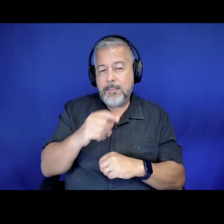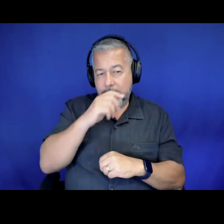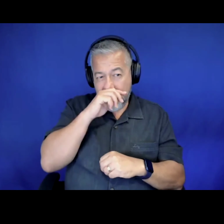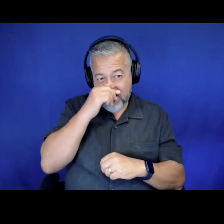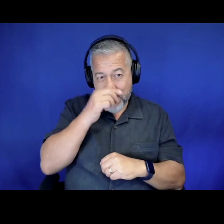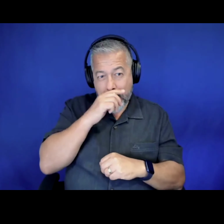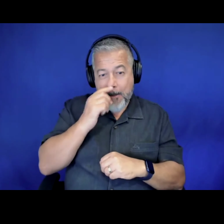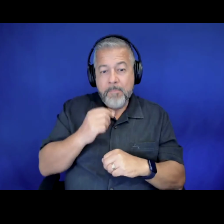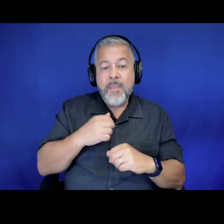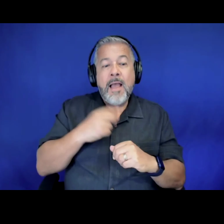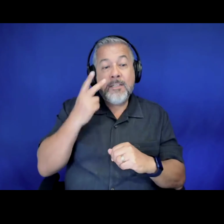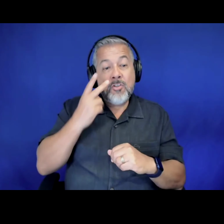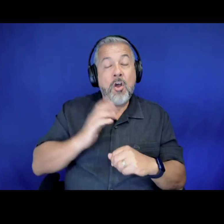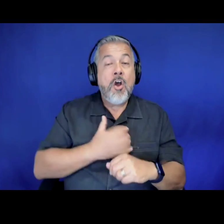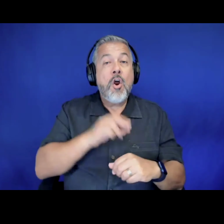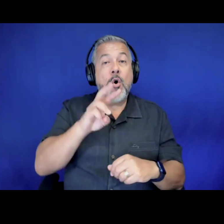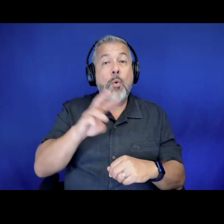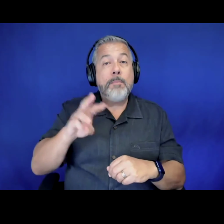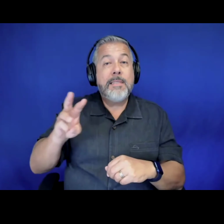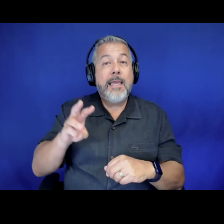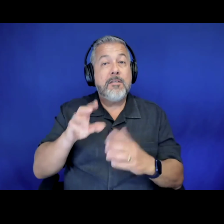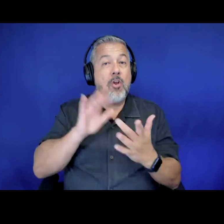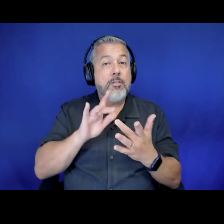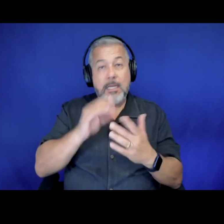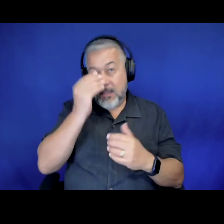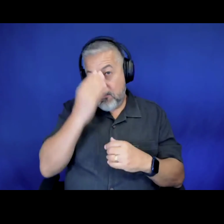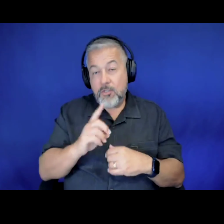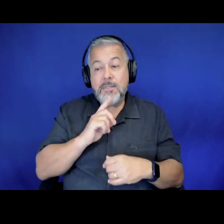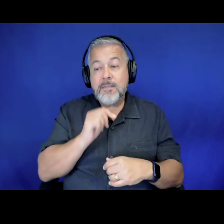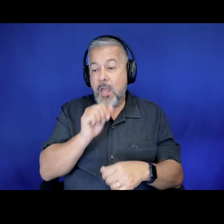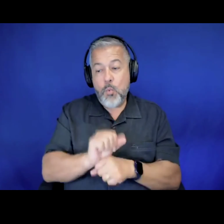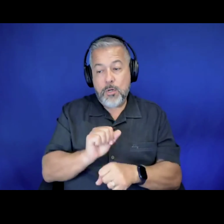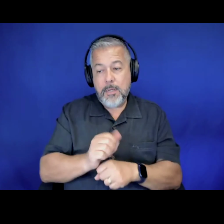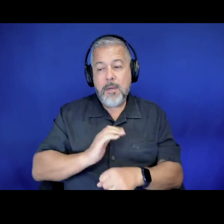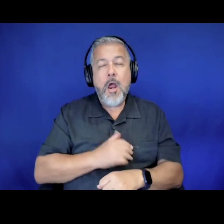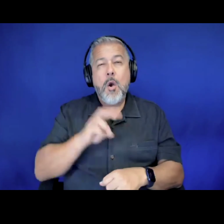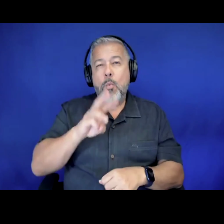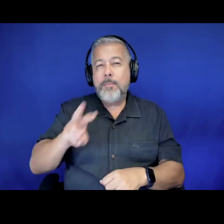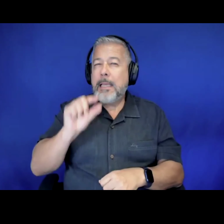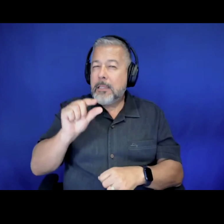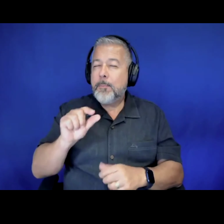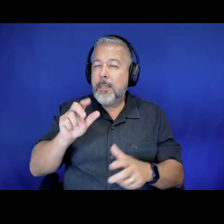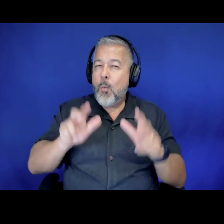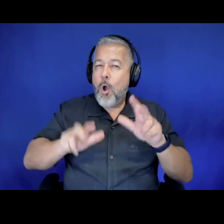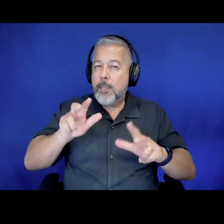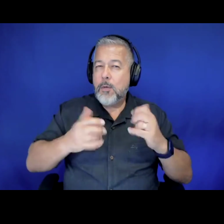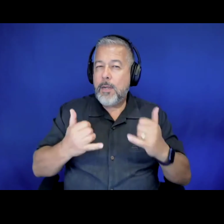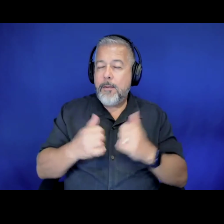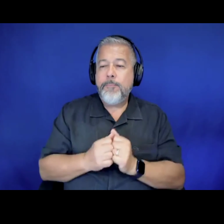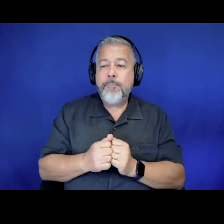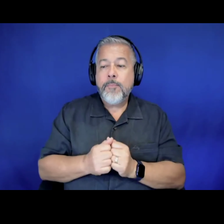our website contact information is not working because our website is a little wonky at the moment. I know that there are